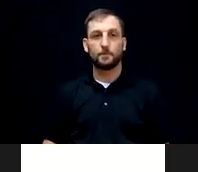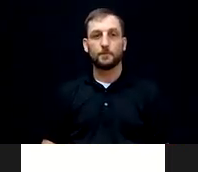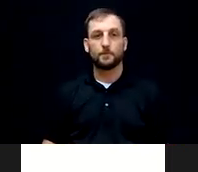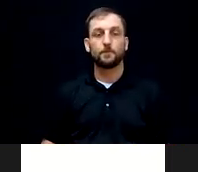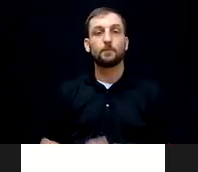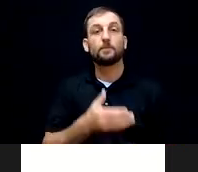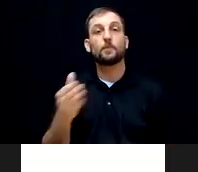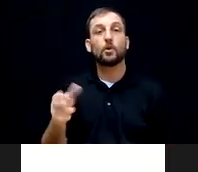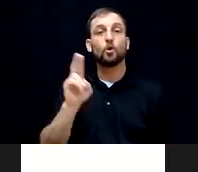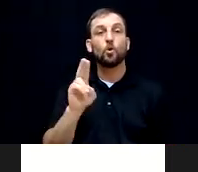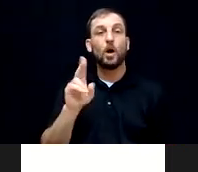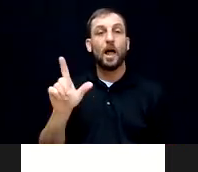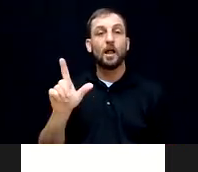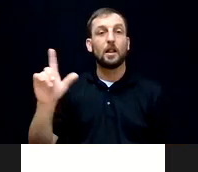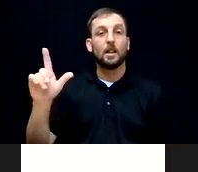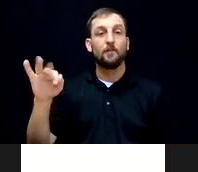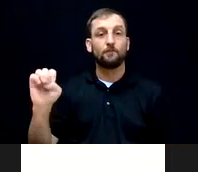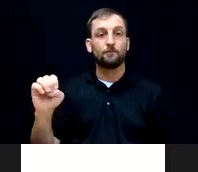UL Life.